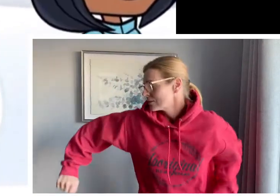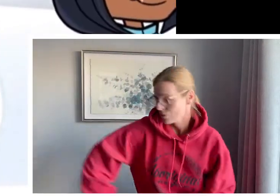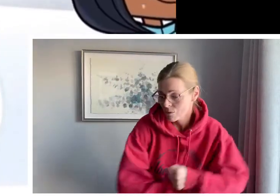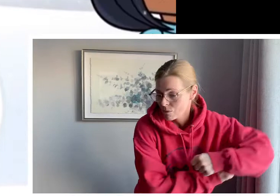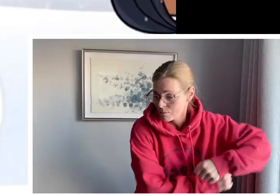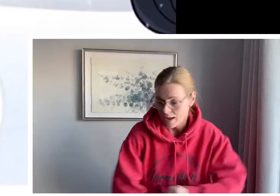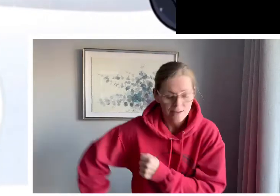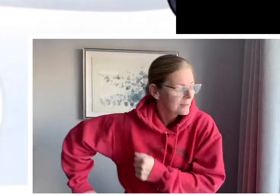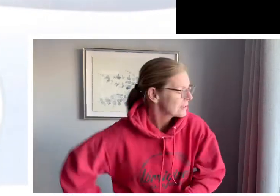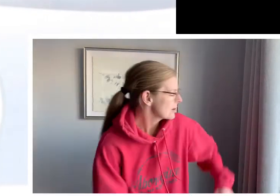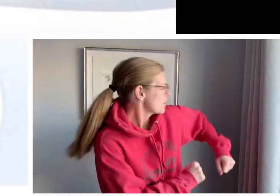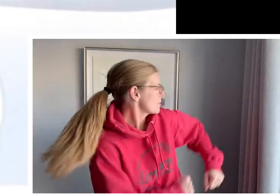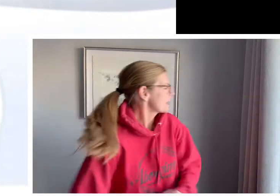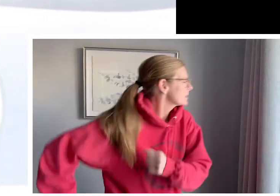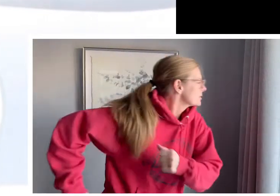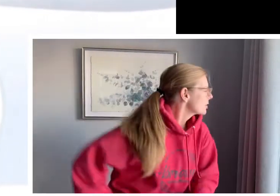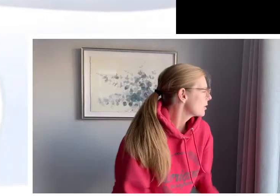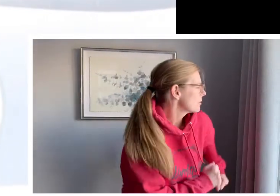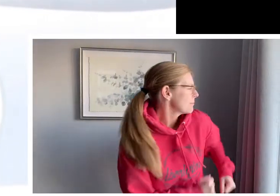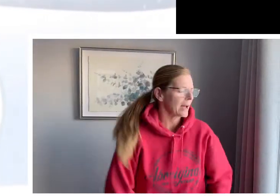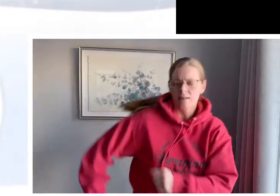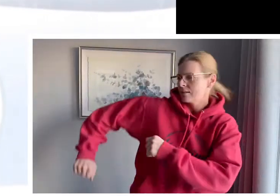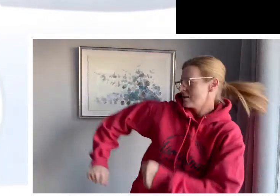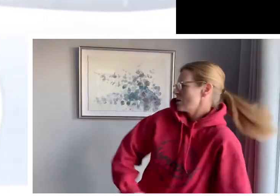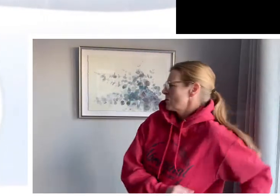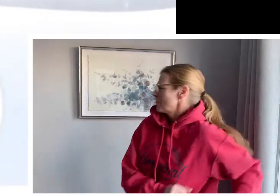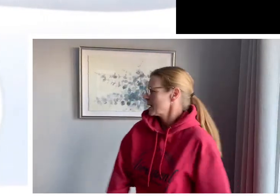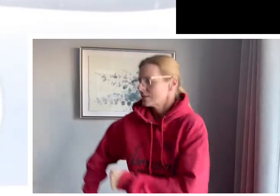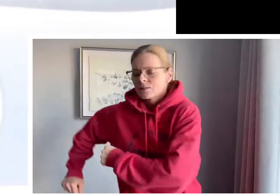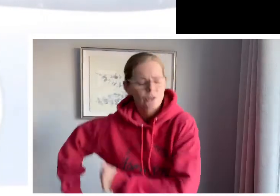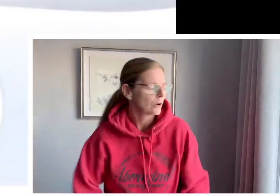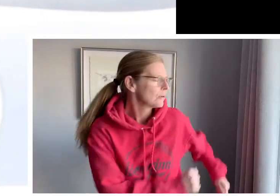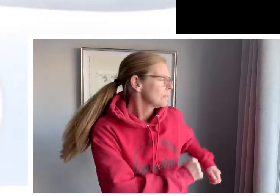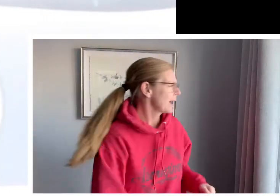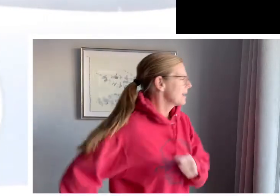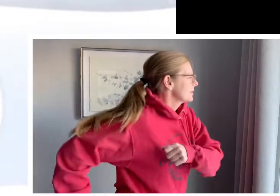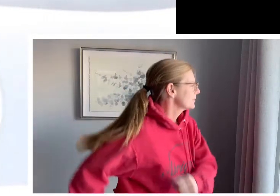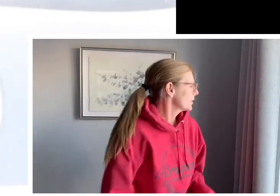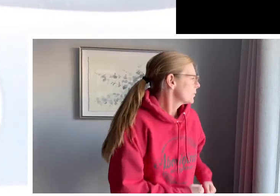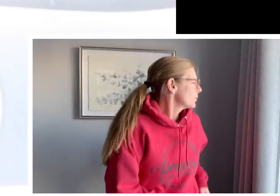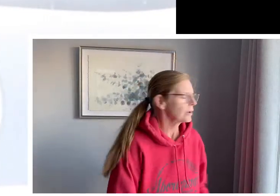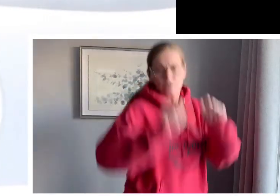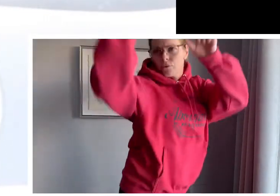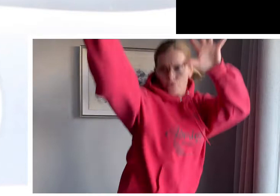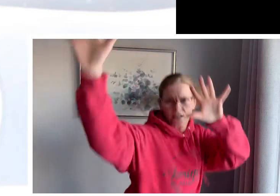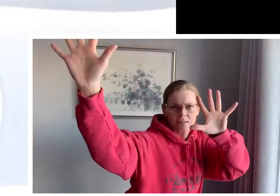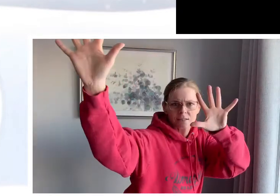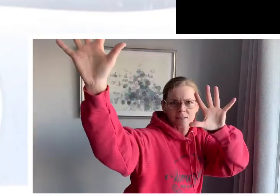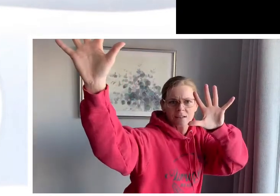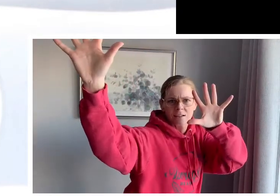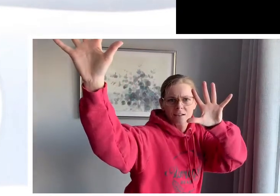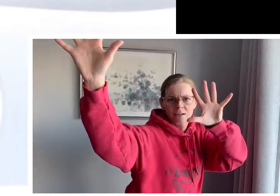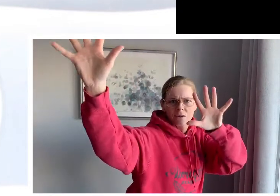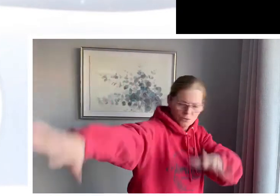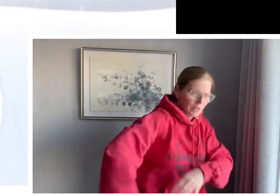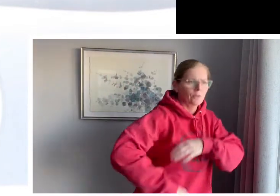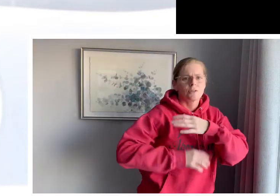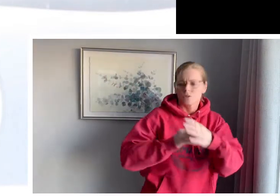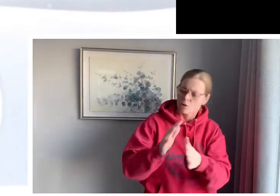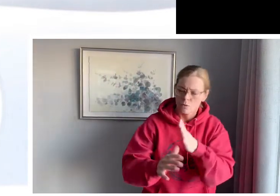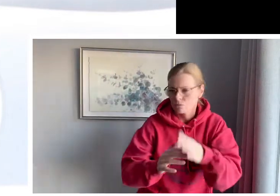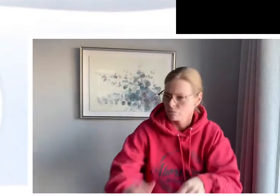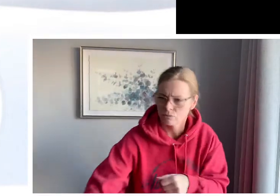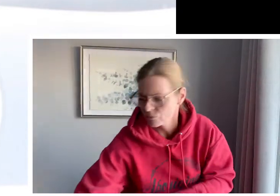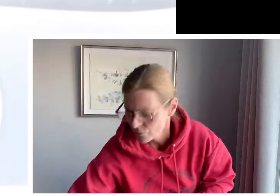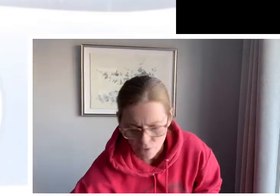a snowman. We'll make a snowman. We'll make a snowman freeze. We'll roll the